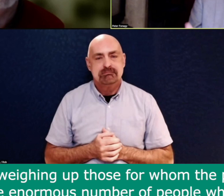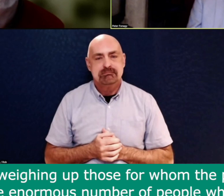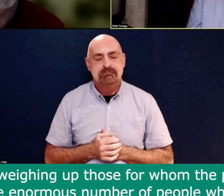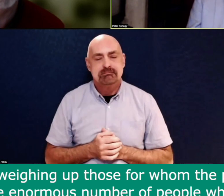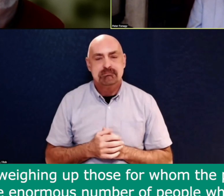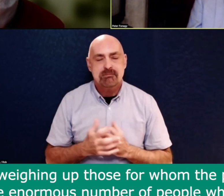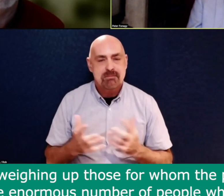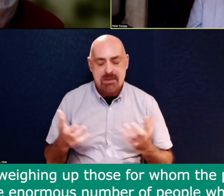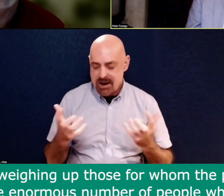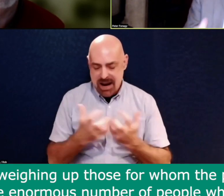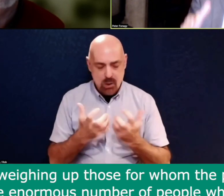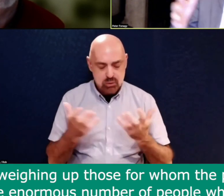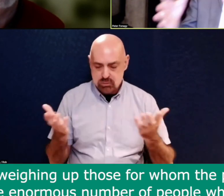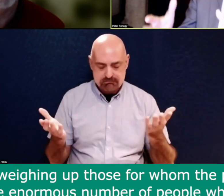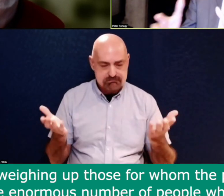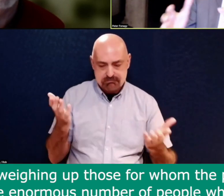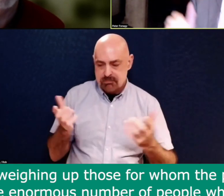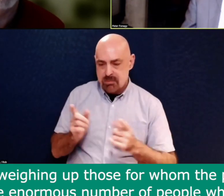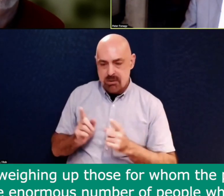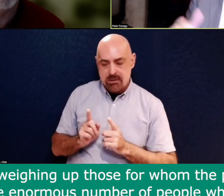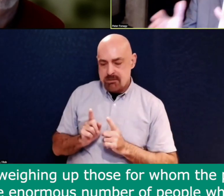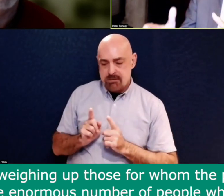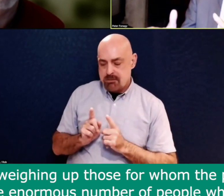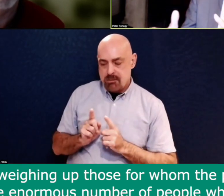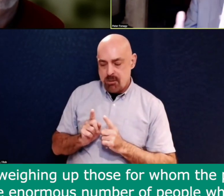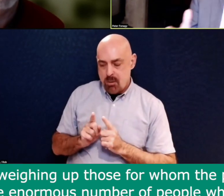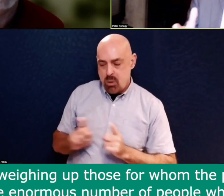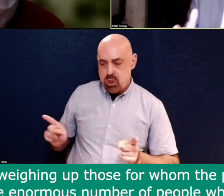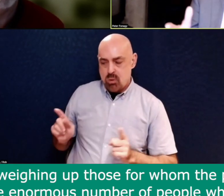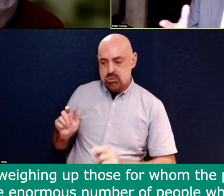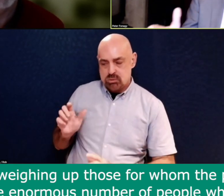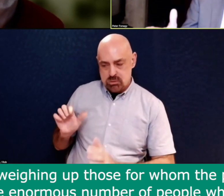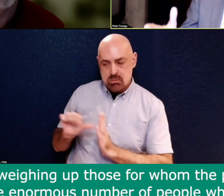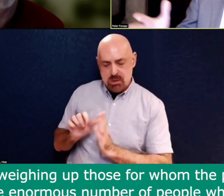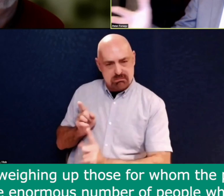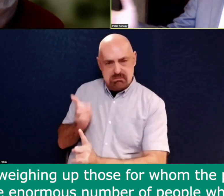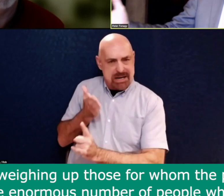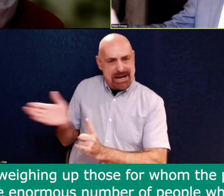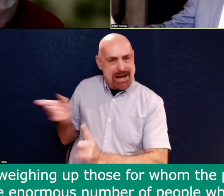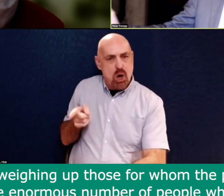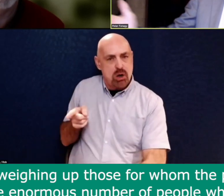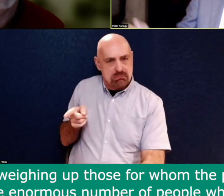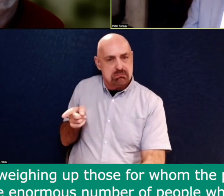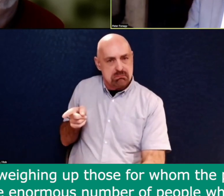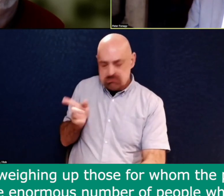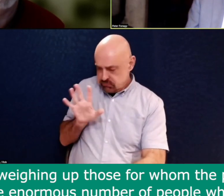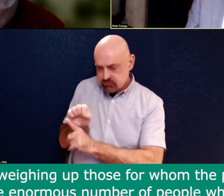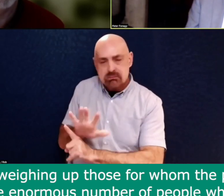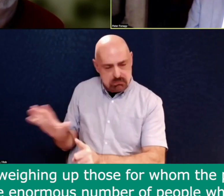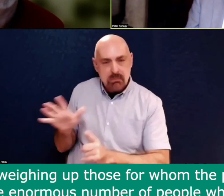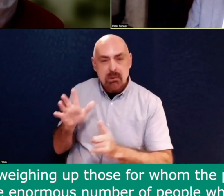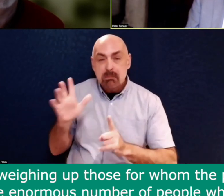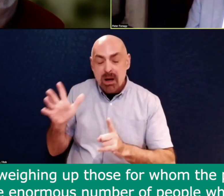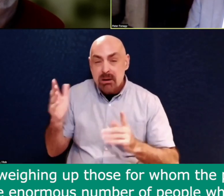weighing up those for whom the problems is clearest, but balancing it with the